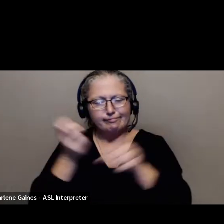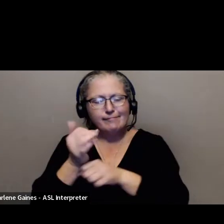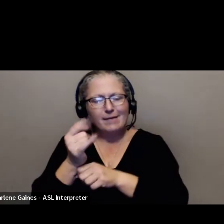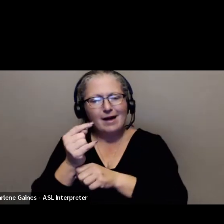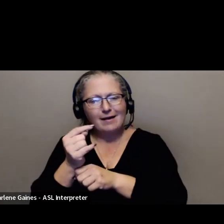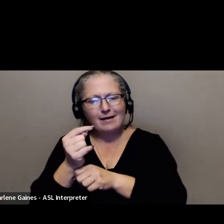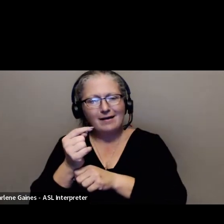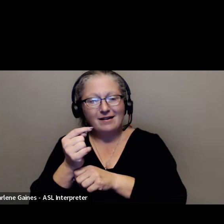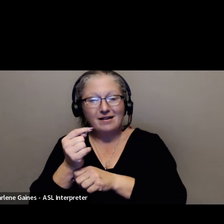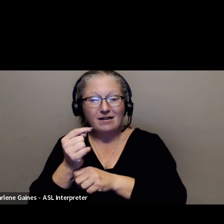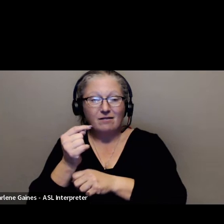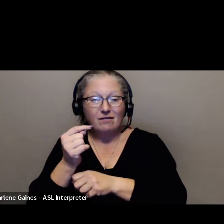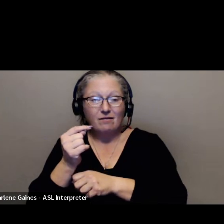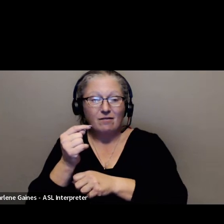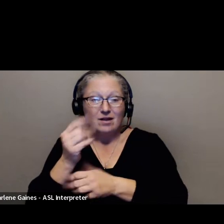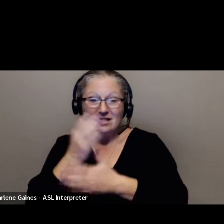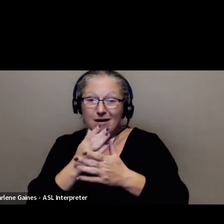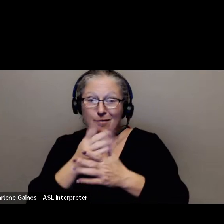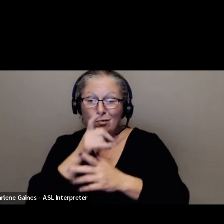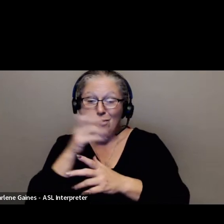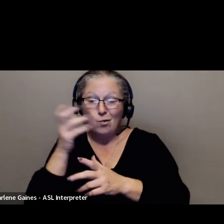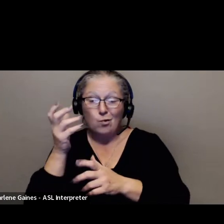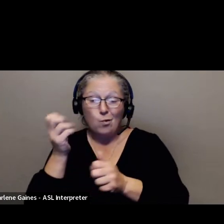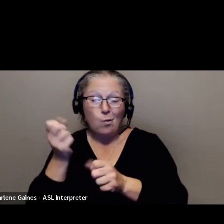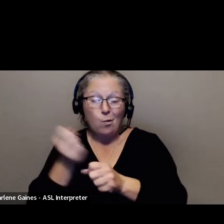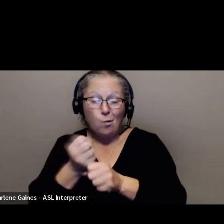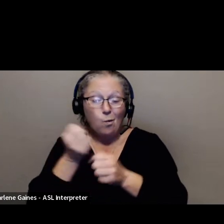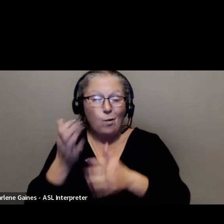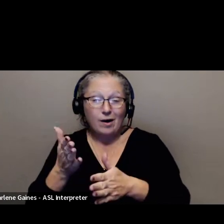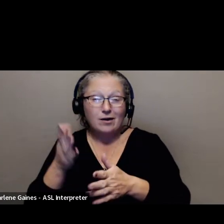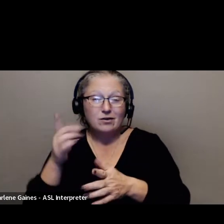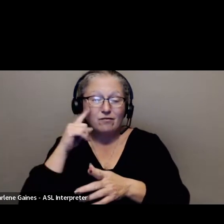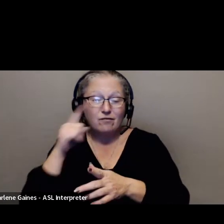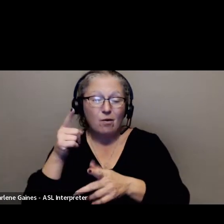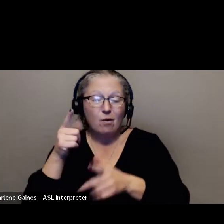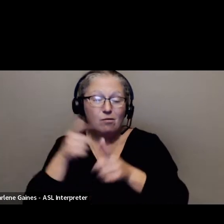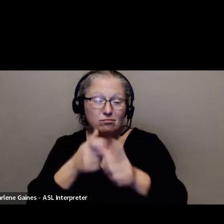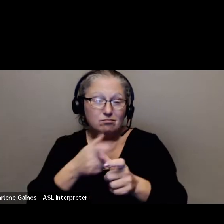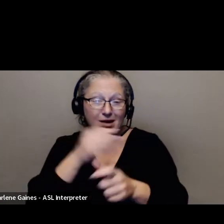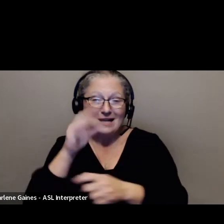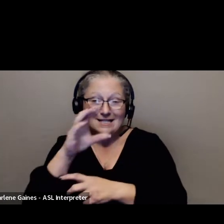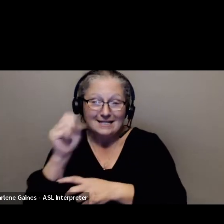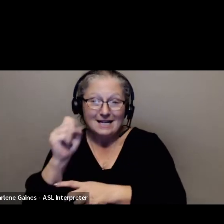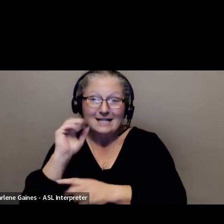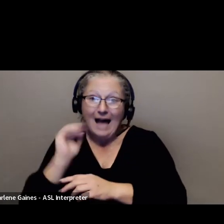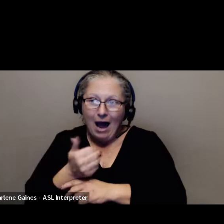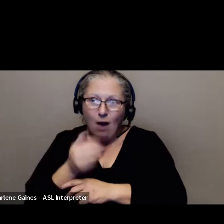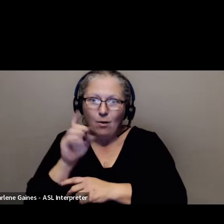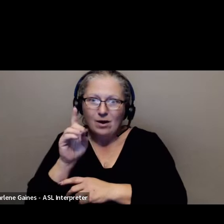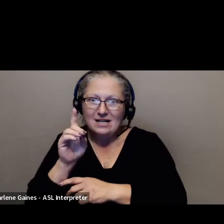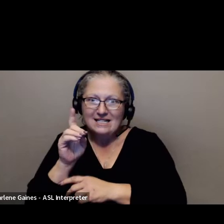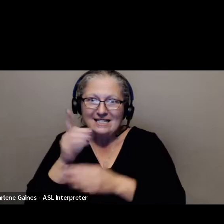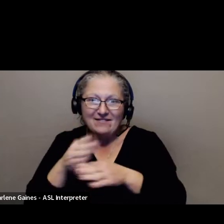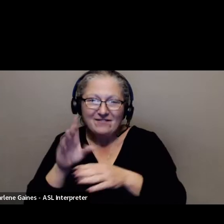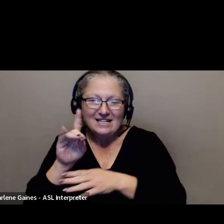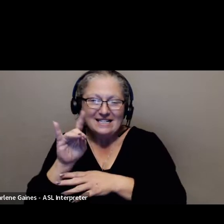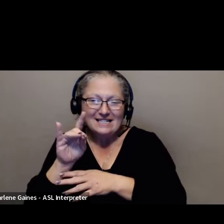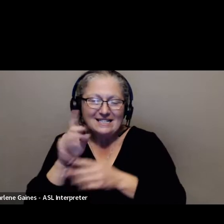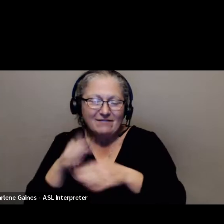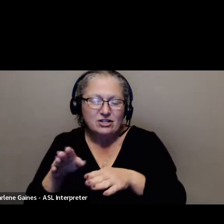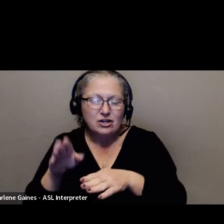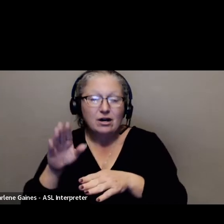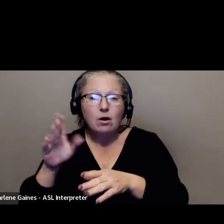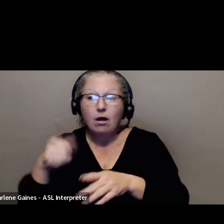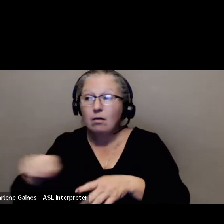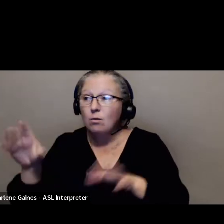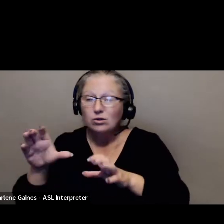some of the perpetual winners in cross country and CCS and in our division. And what these individuals did was